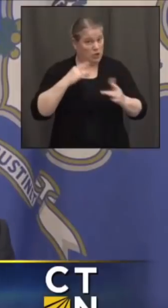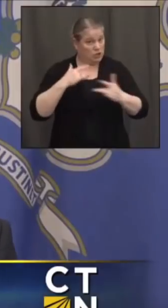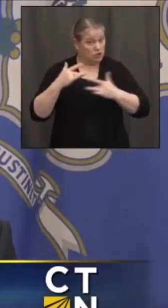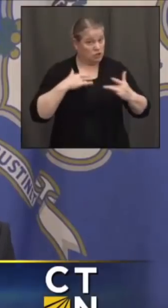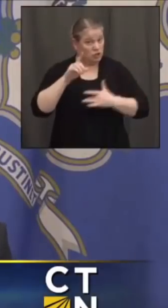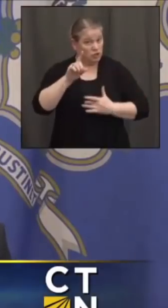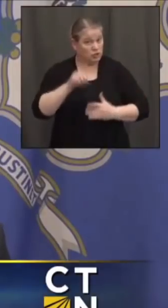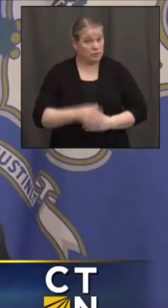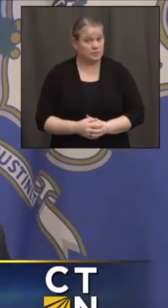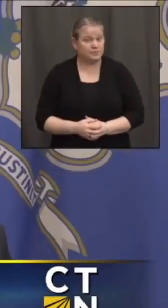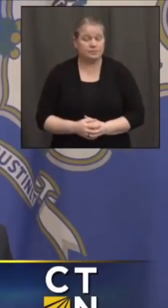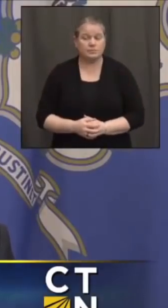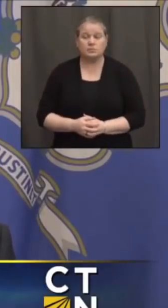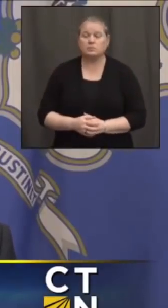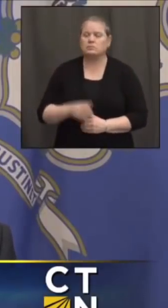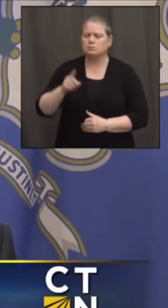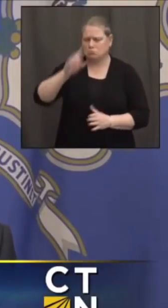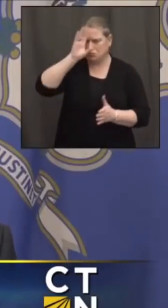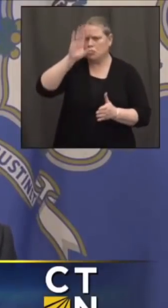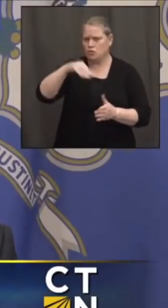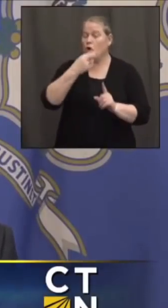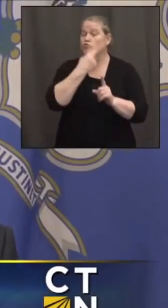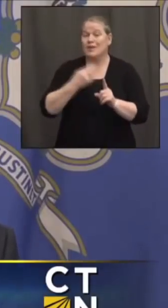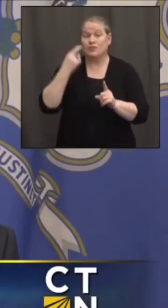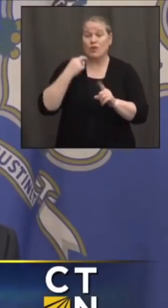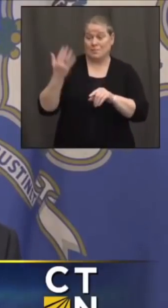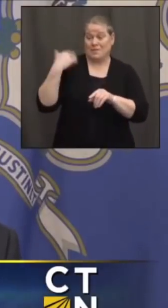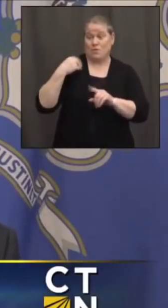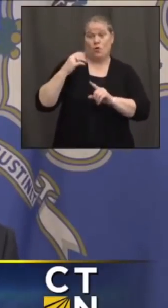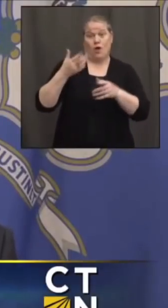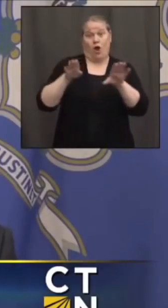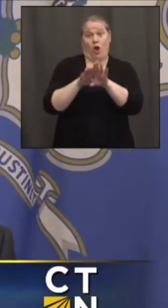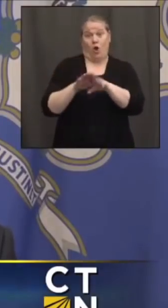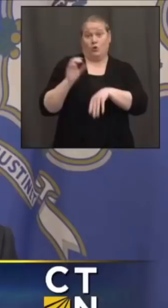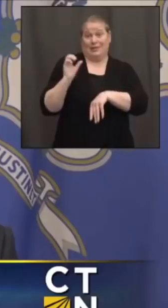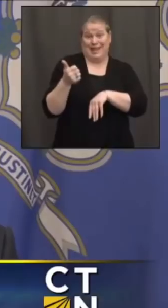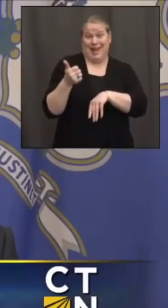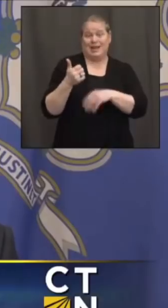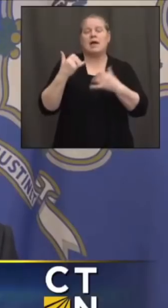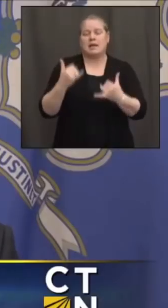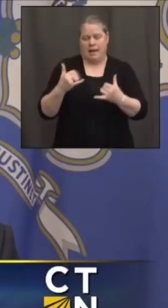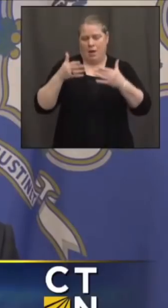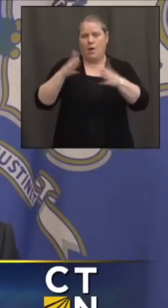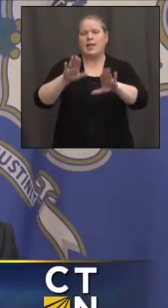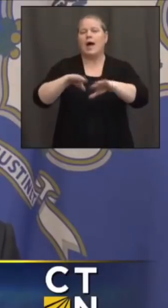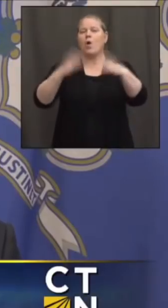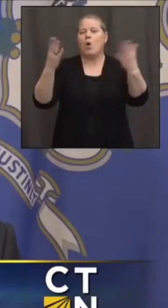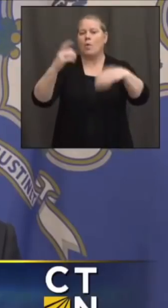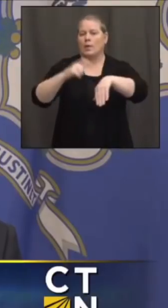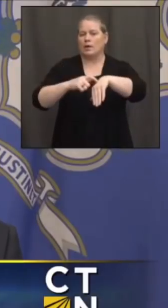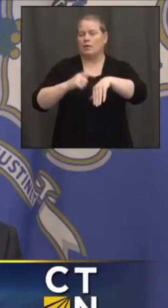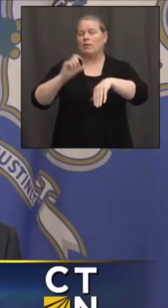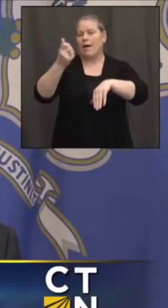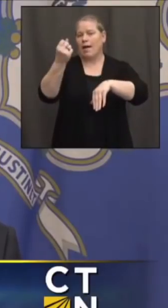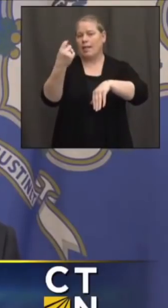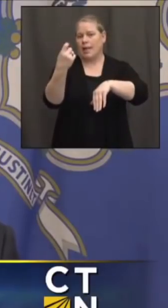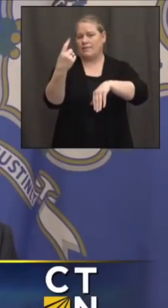from 10 to 11 o'clock for restaurants. Did that in time for Super Bowl Sunday. But